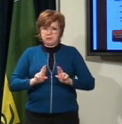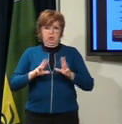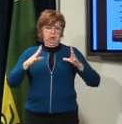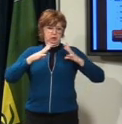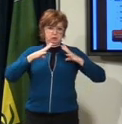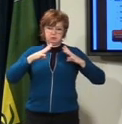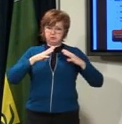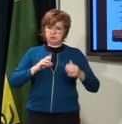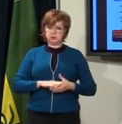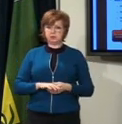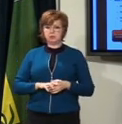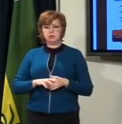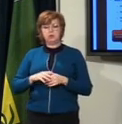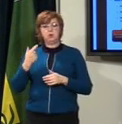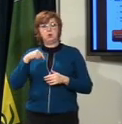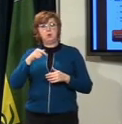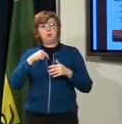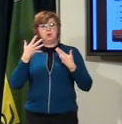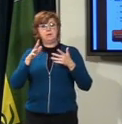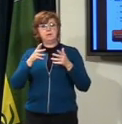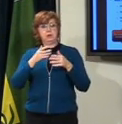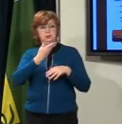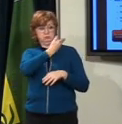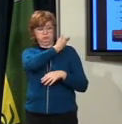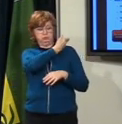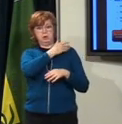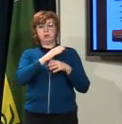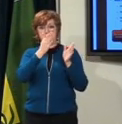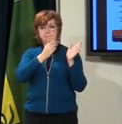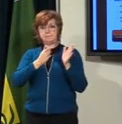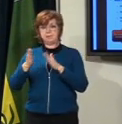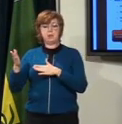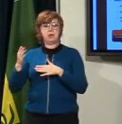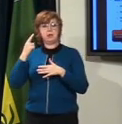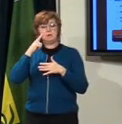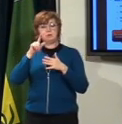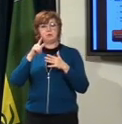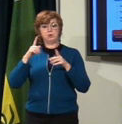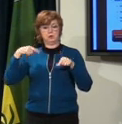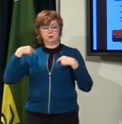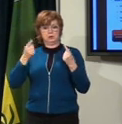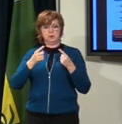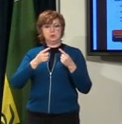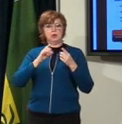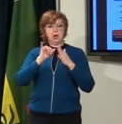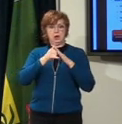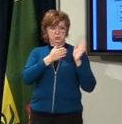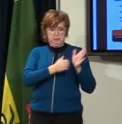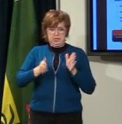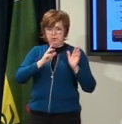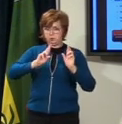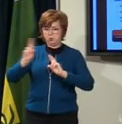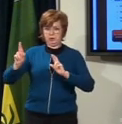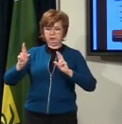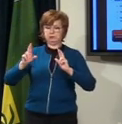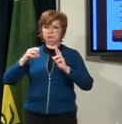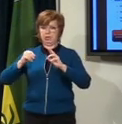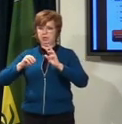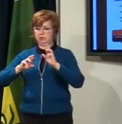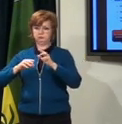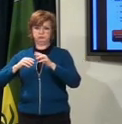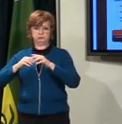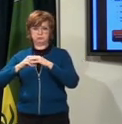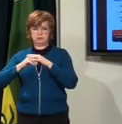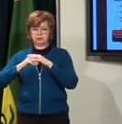as we've broken out our approach to the response for the last number of months. So first off, on the offensive strategy, we've established